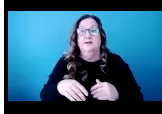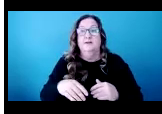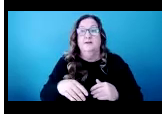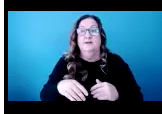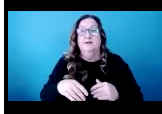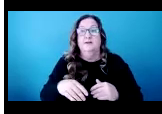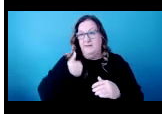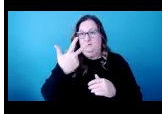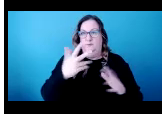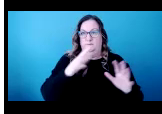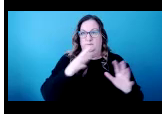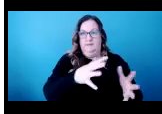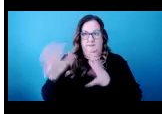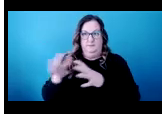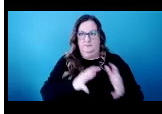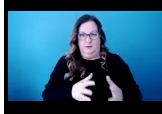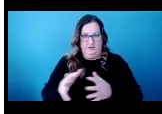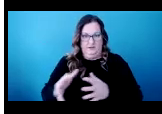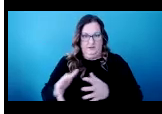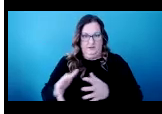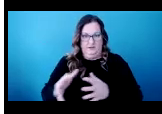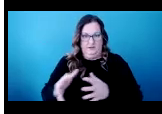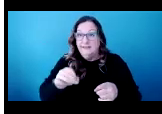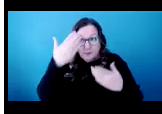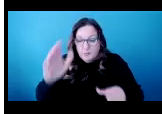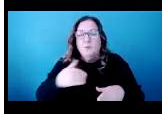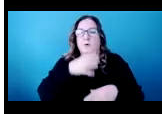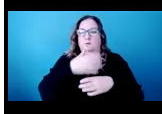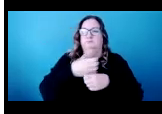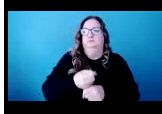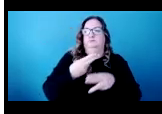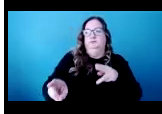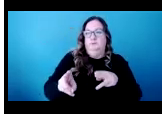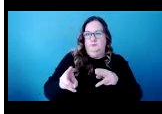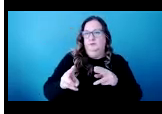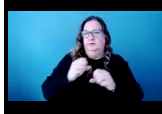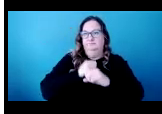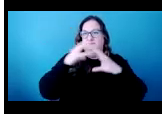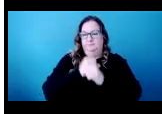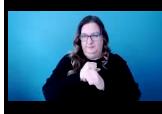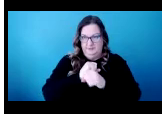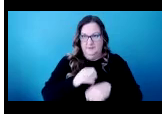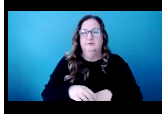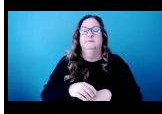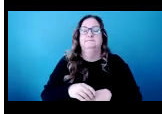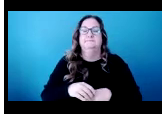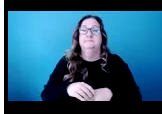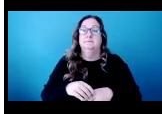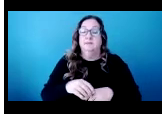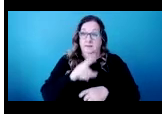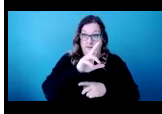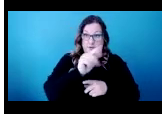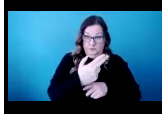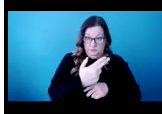who aren't, we're just going to give a very brief overview. It's pretty similar at the state level in Utah as